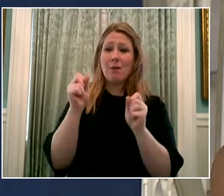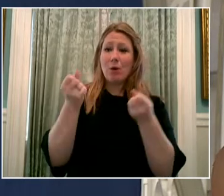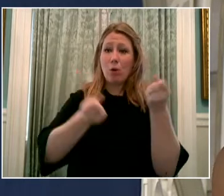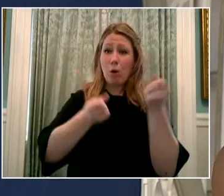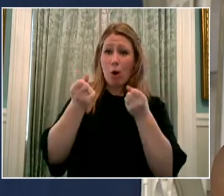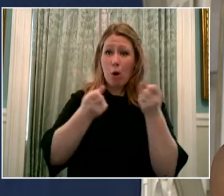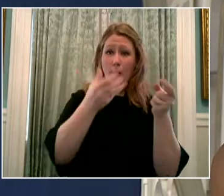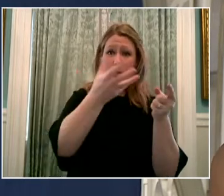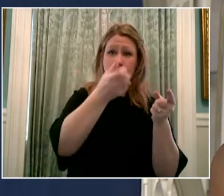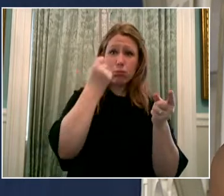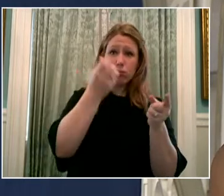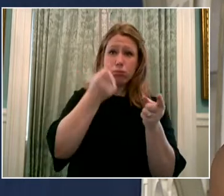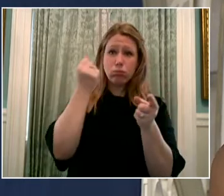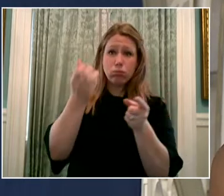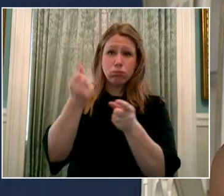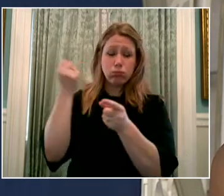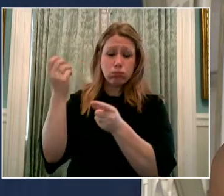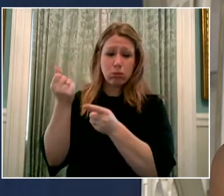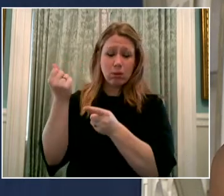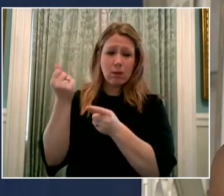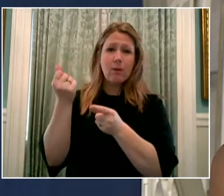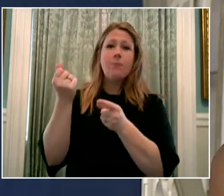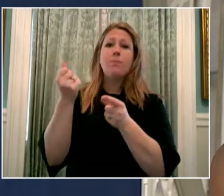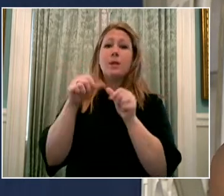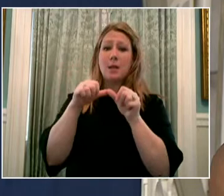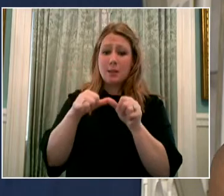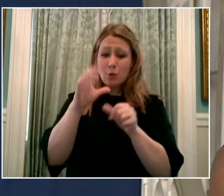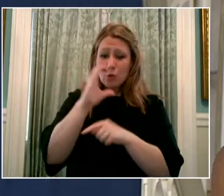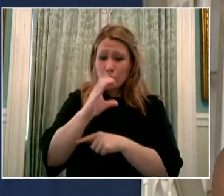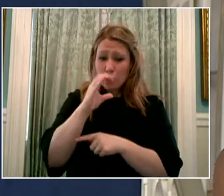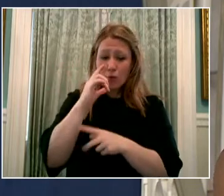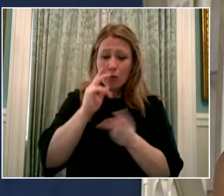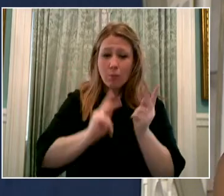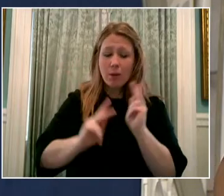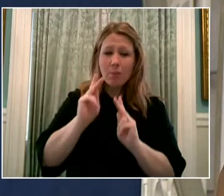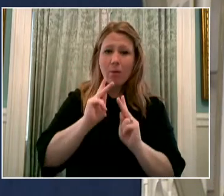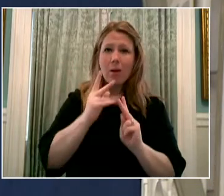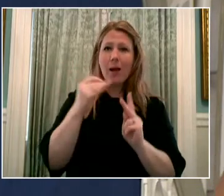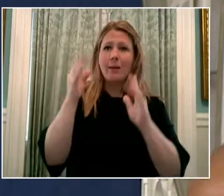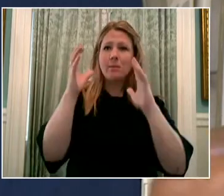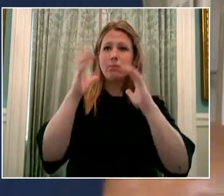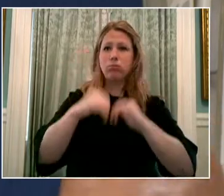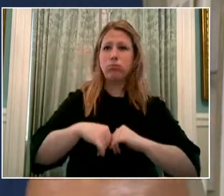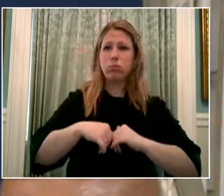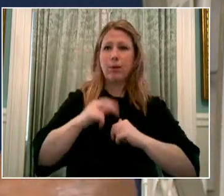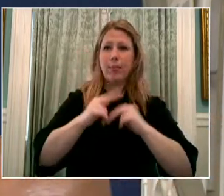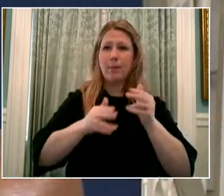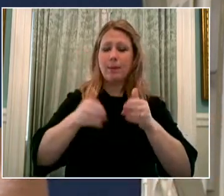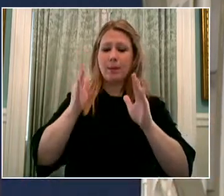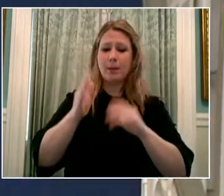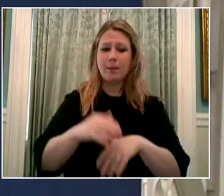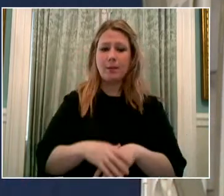continue to do searches as we do those ongoing operations.